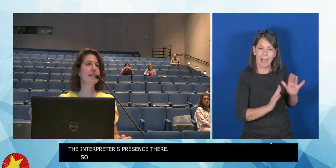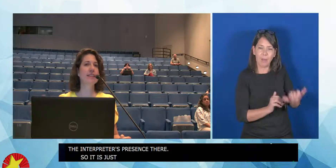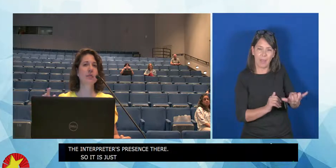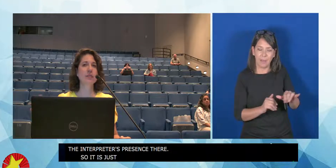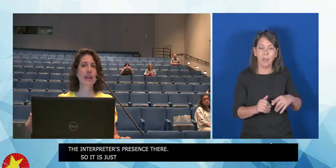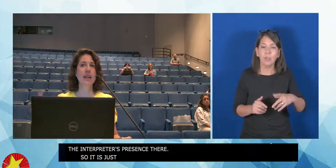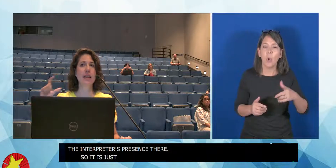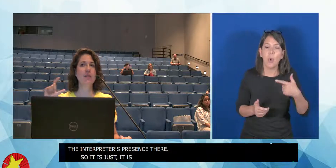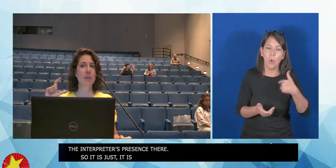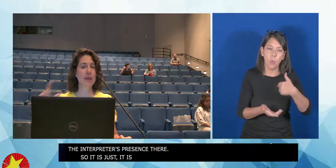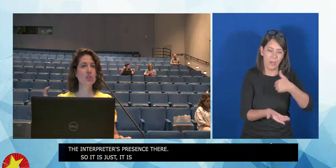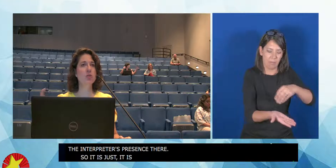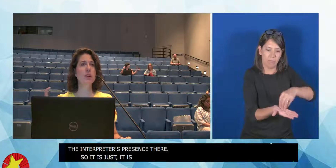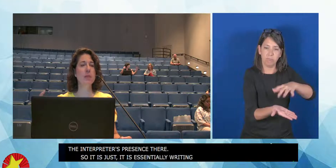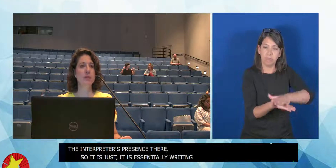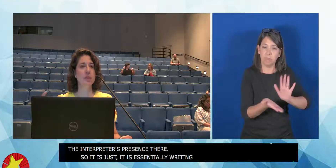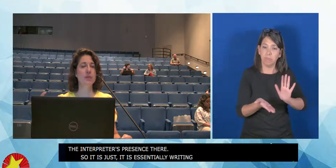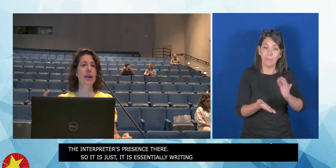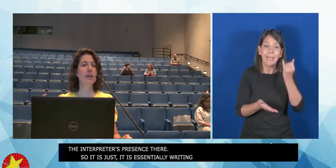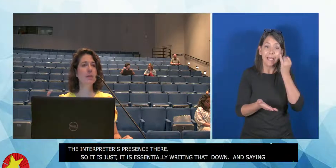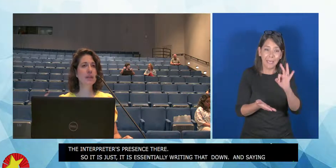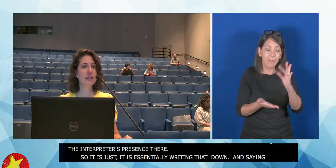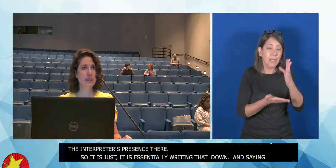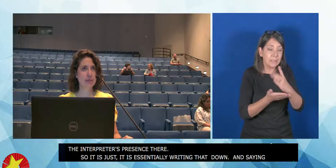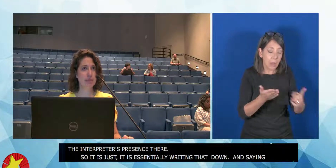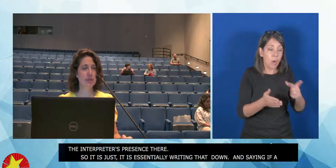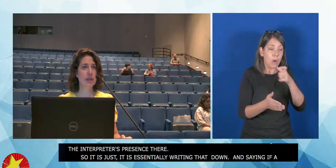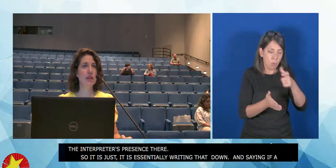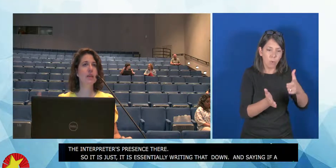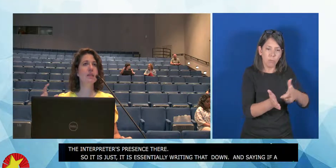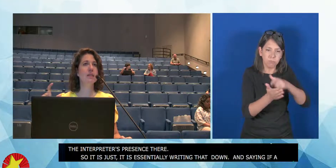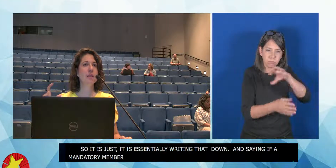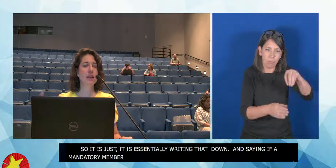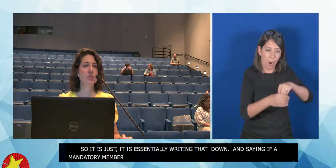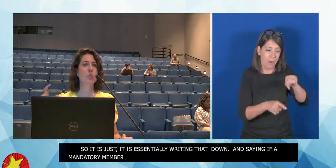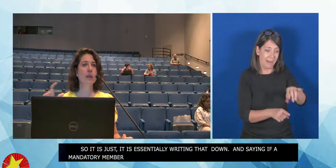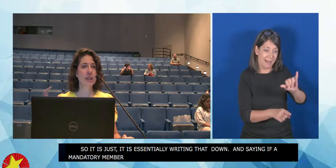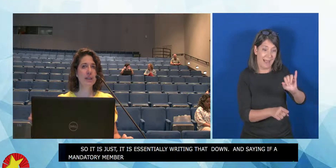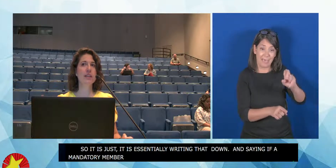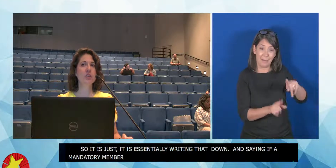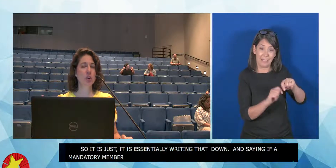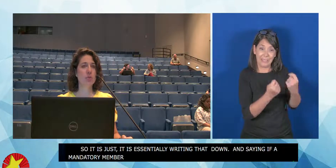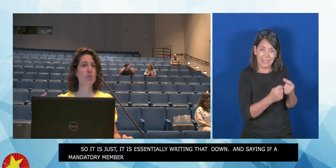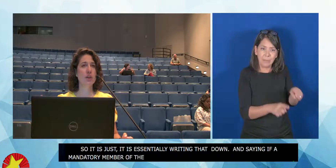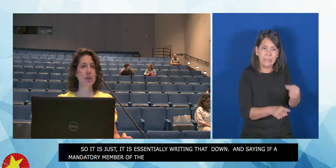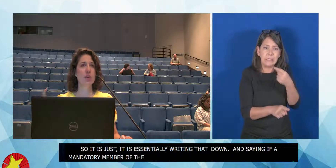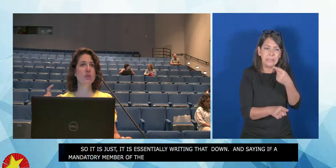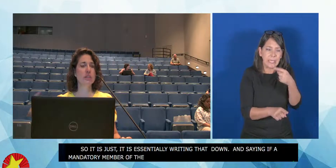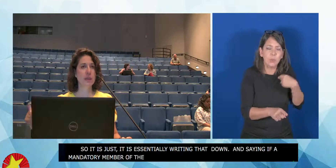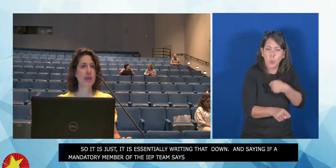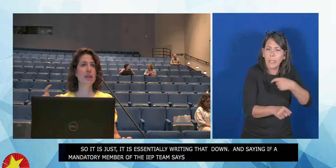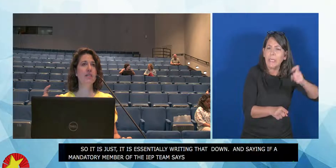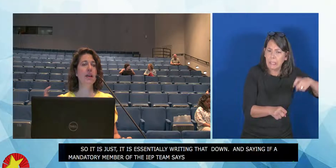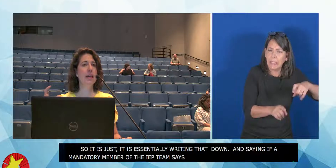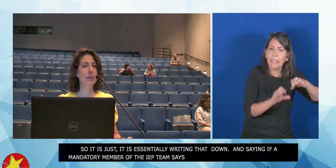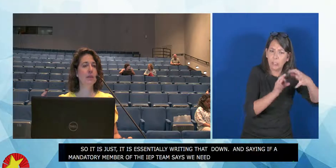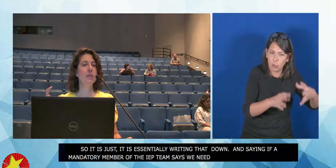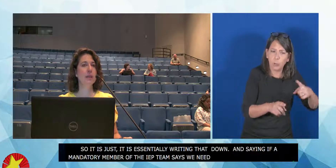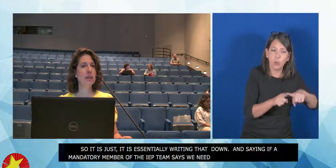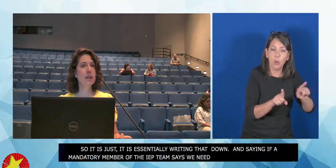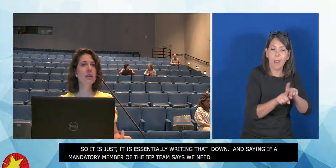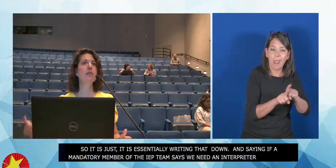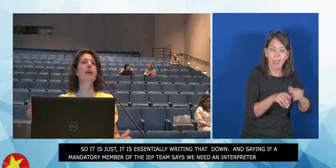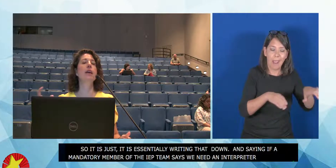writing that down, saying if a mandatory member of the IEP team says we need an interpreter there to participate in the